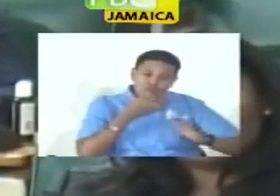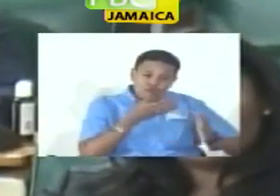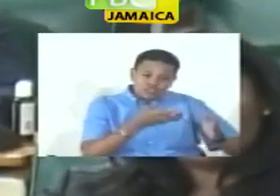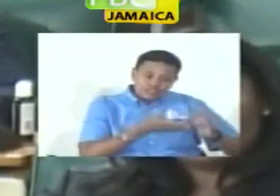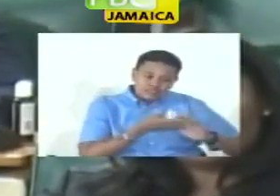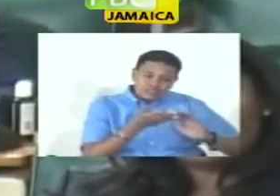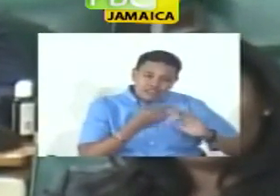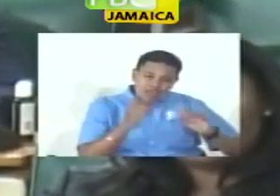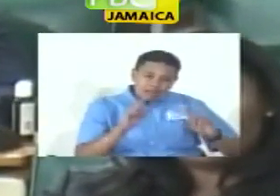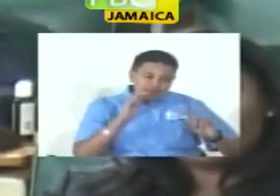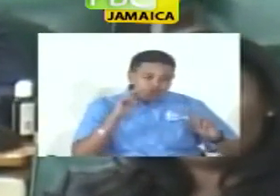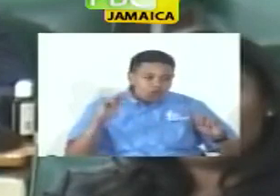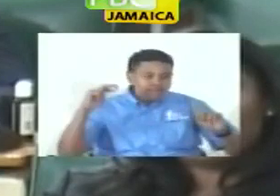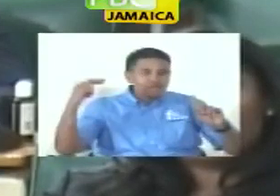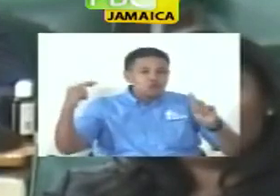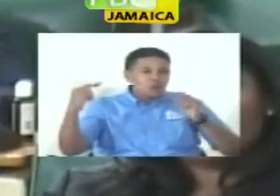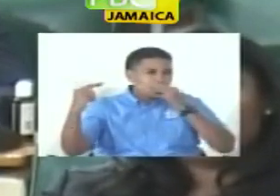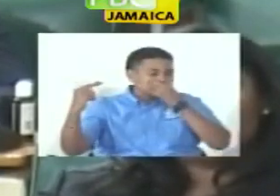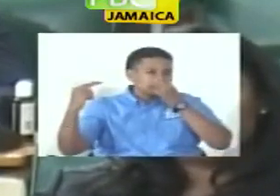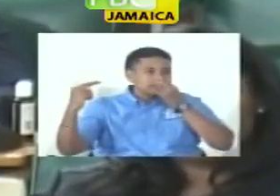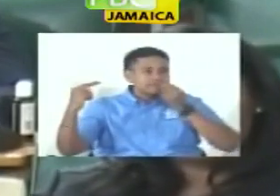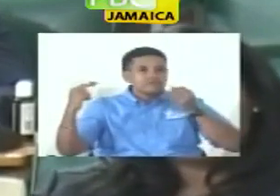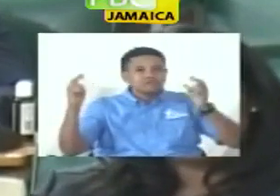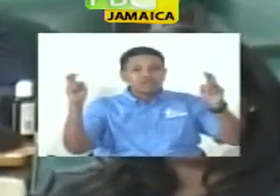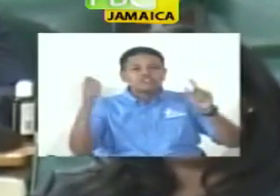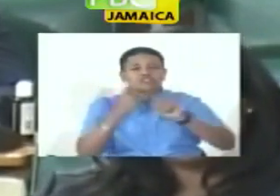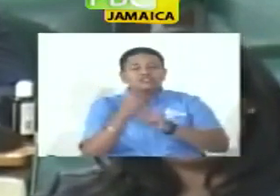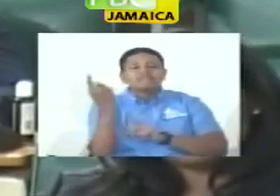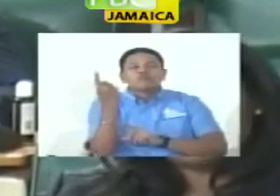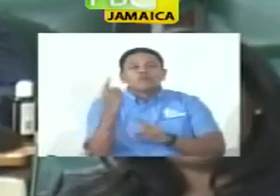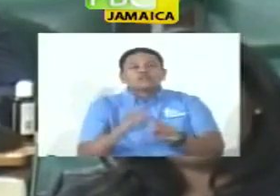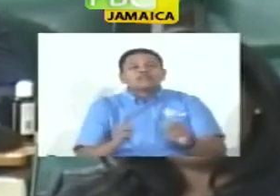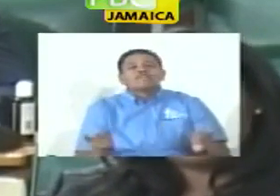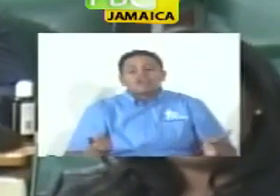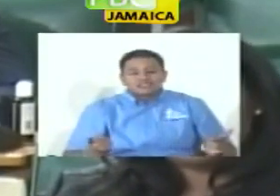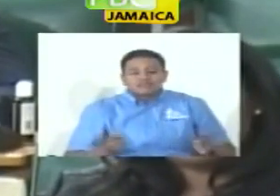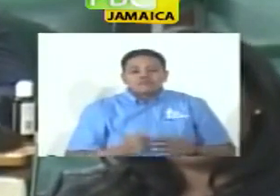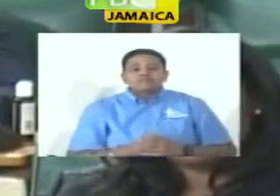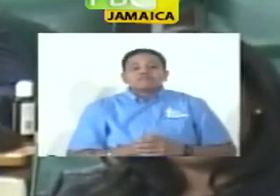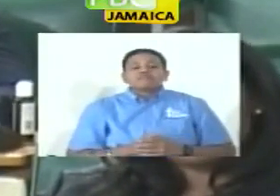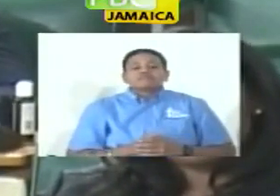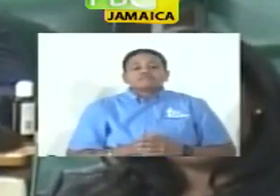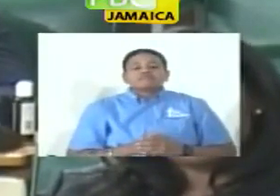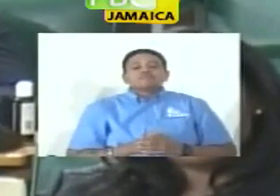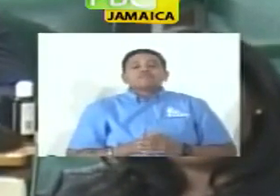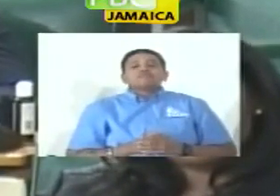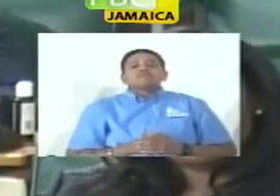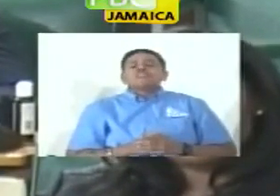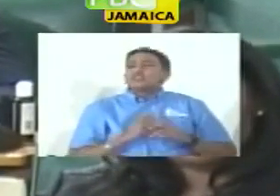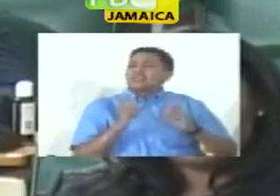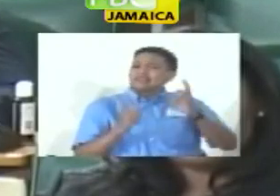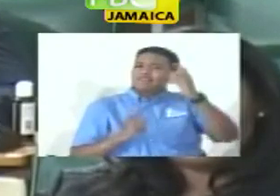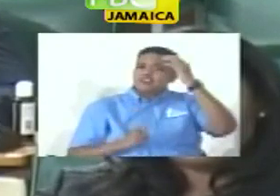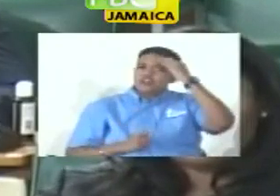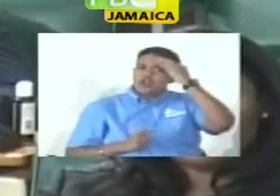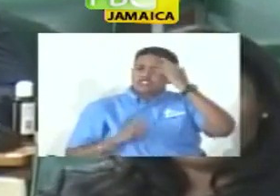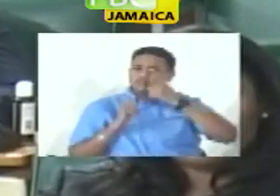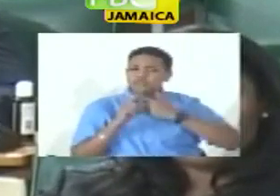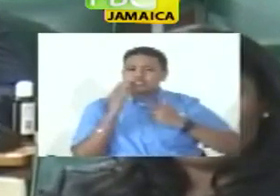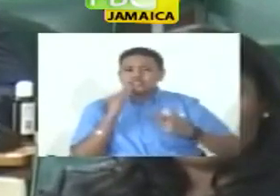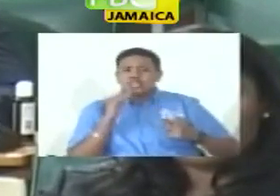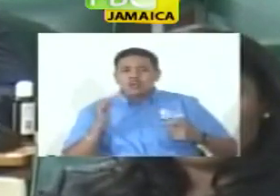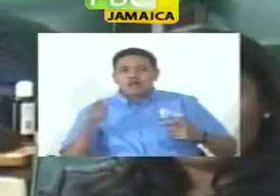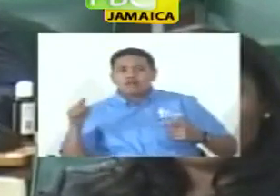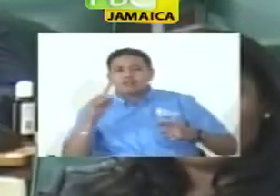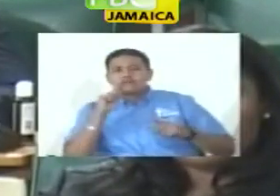they view the issue as somewhat different. One, you're leveraging knowledge and experience, and in the other, you're ensuring